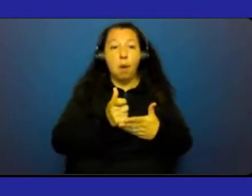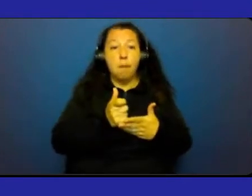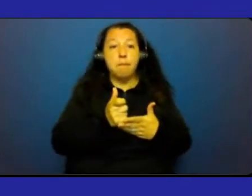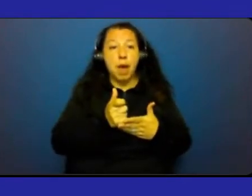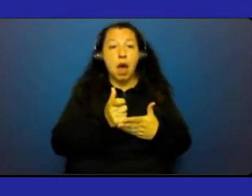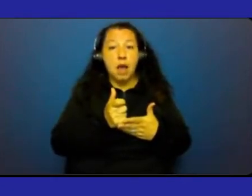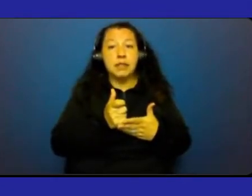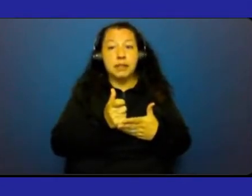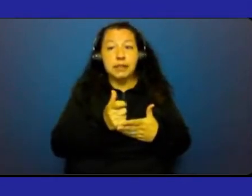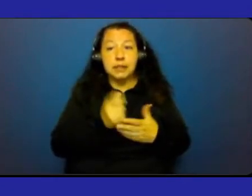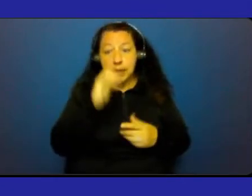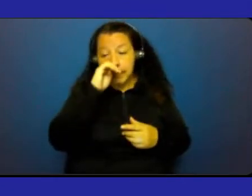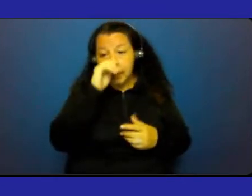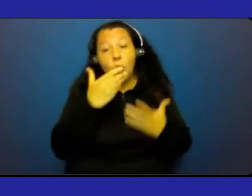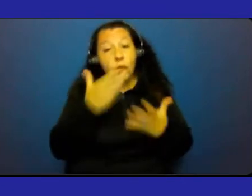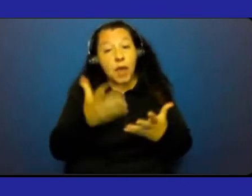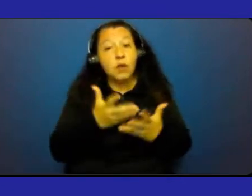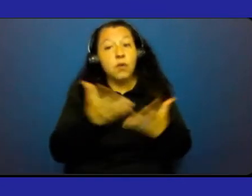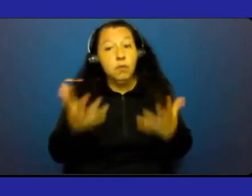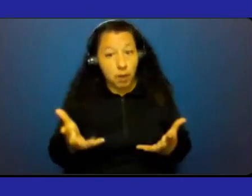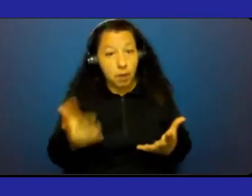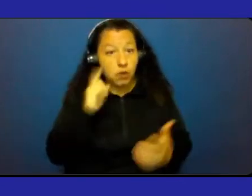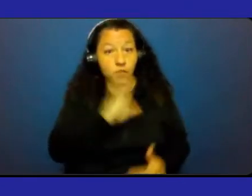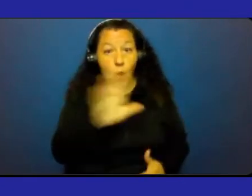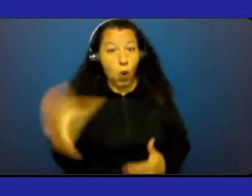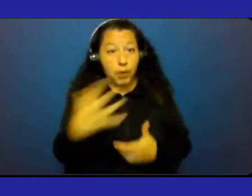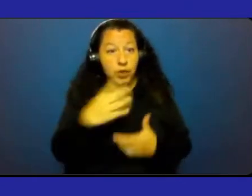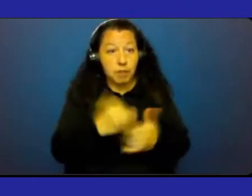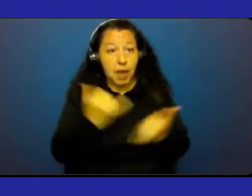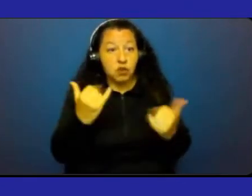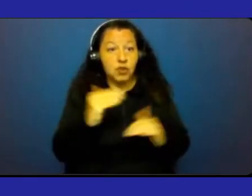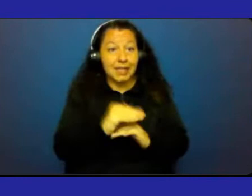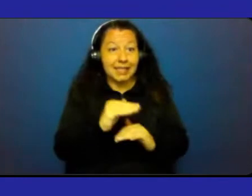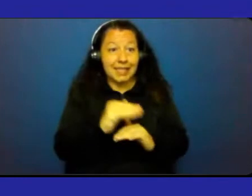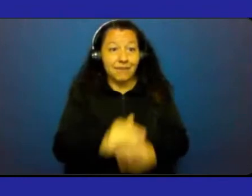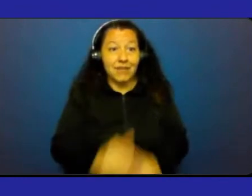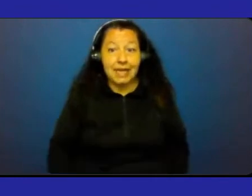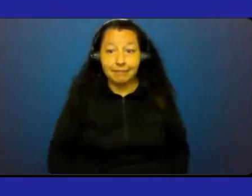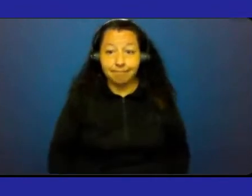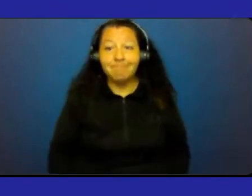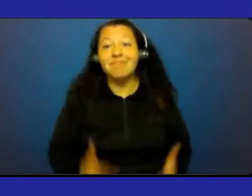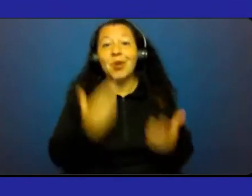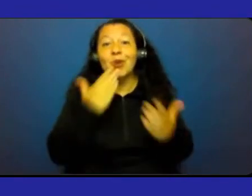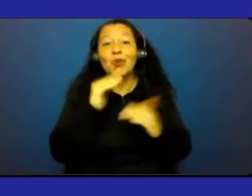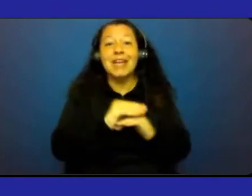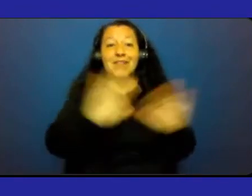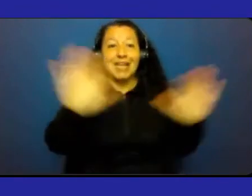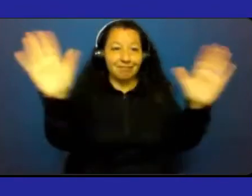thank you very, very much for your participation this evening. Good night.